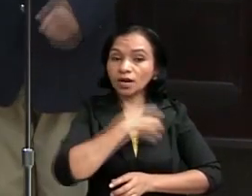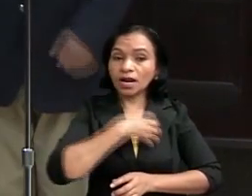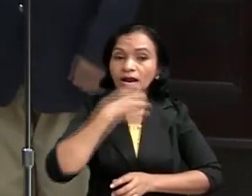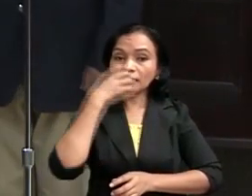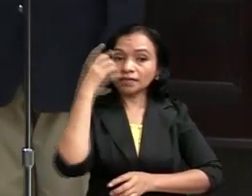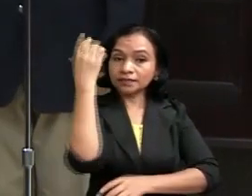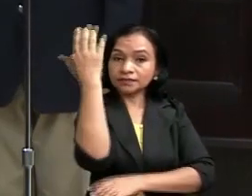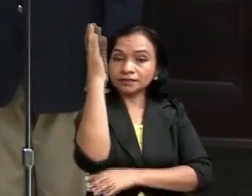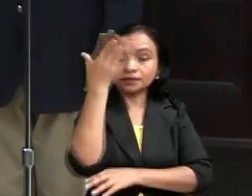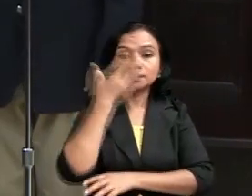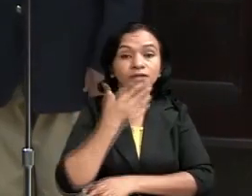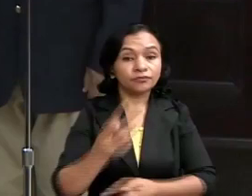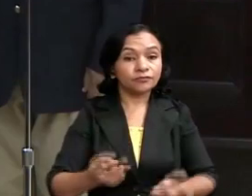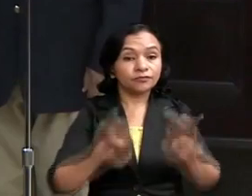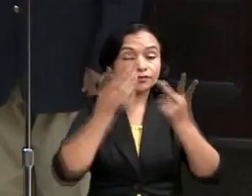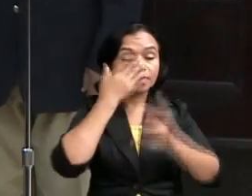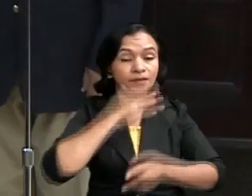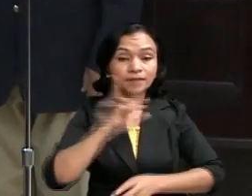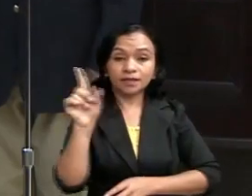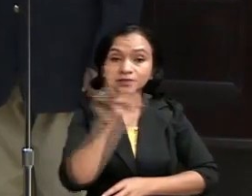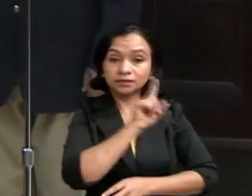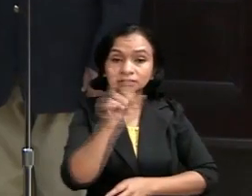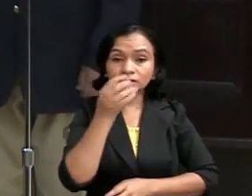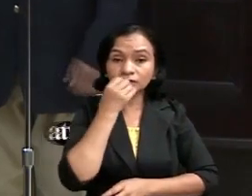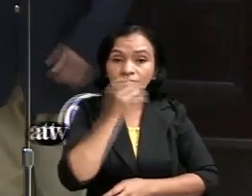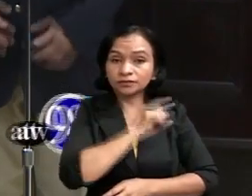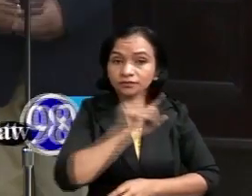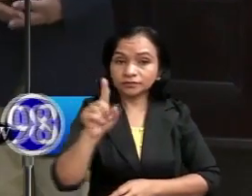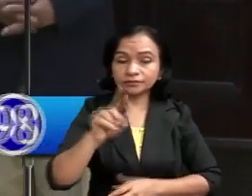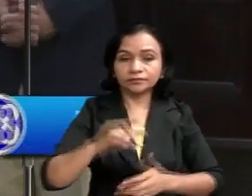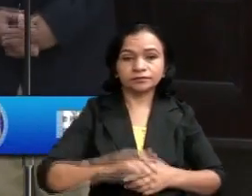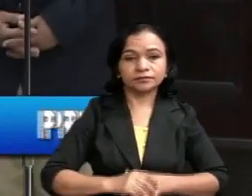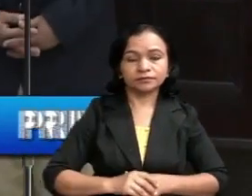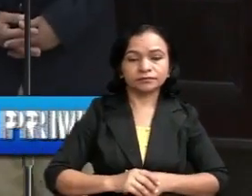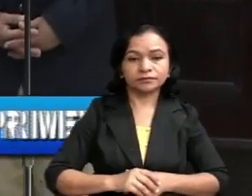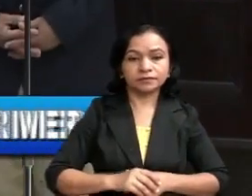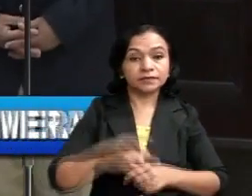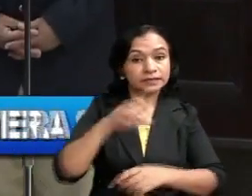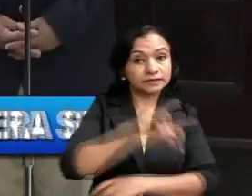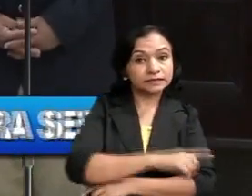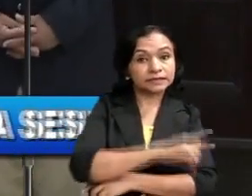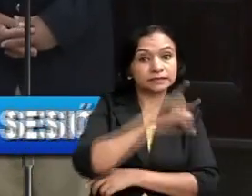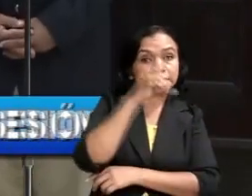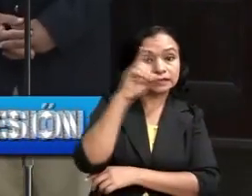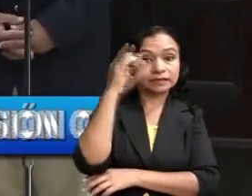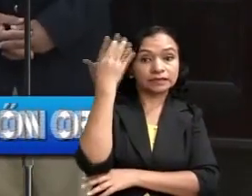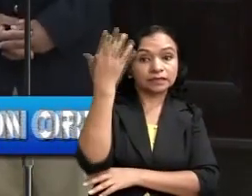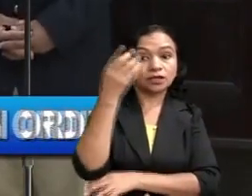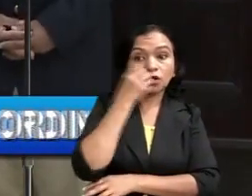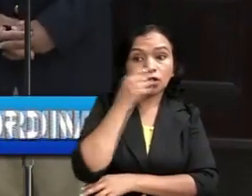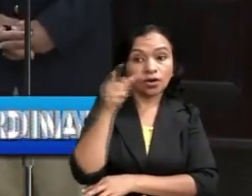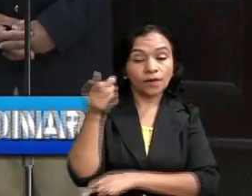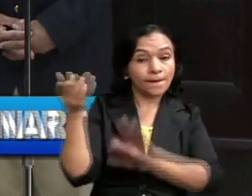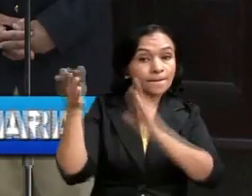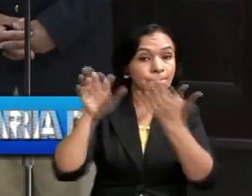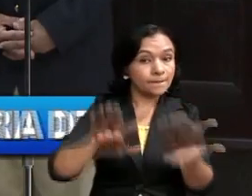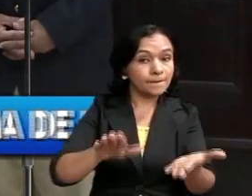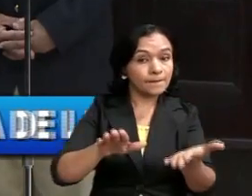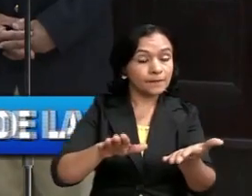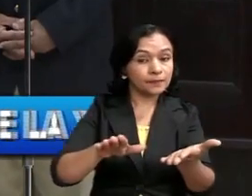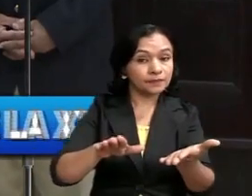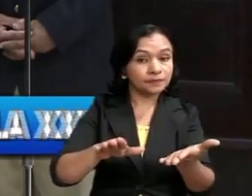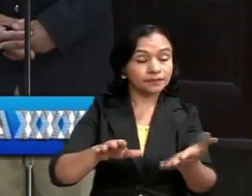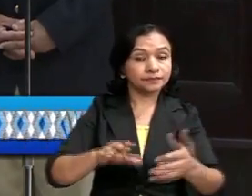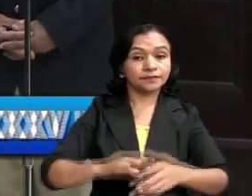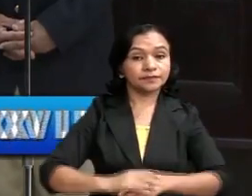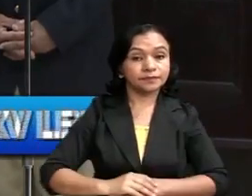y del mal. For the day you eat of that tree, you shall surely die. Y que el día que comiera del árbol moriría. And many of you know the story